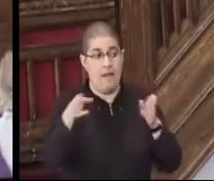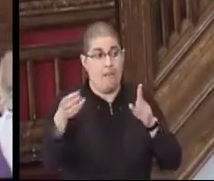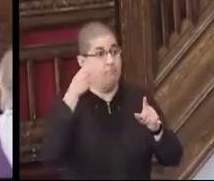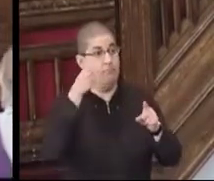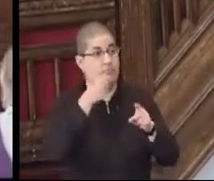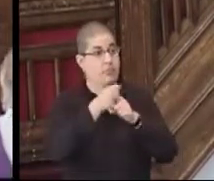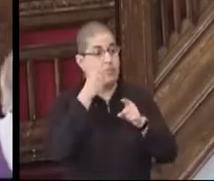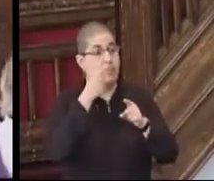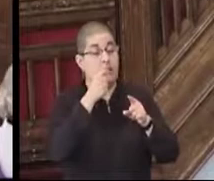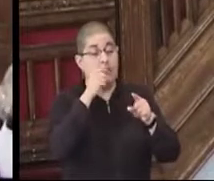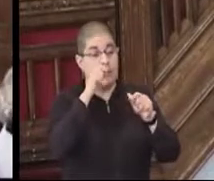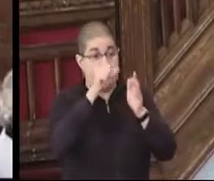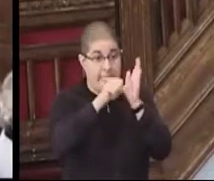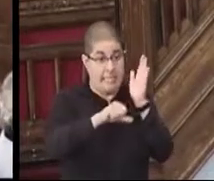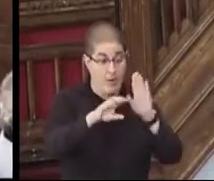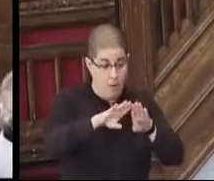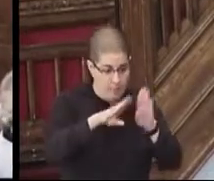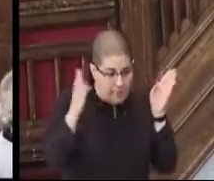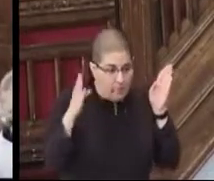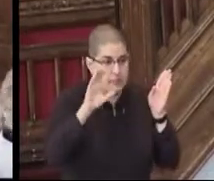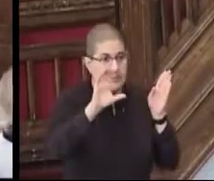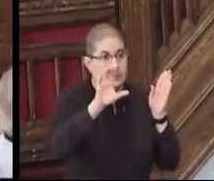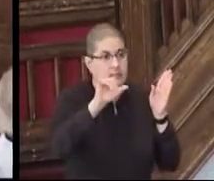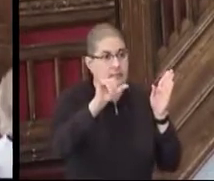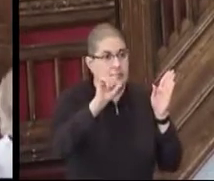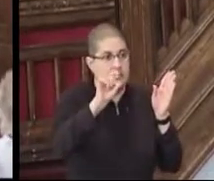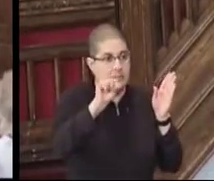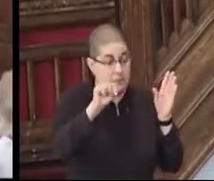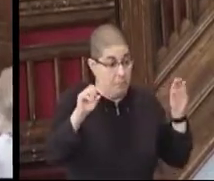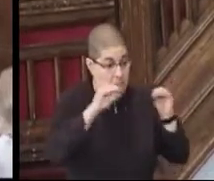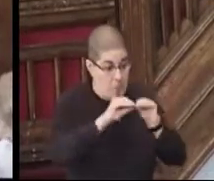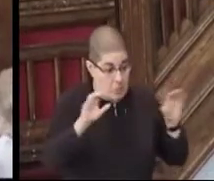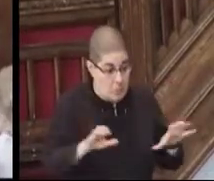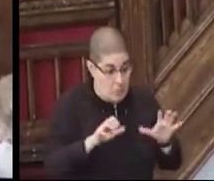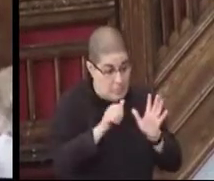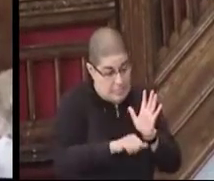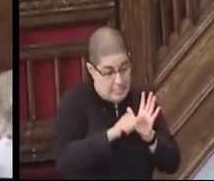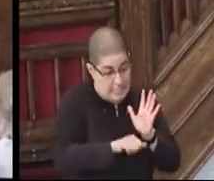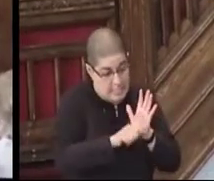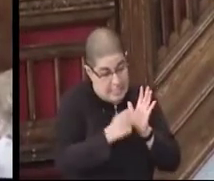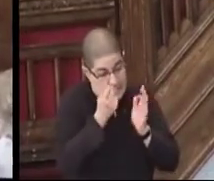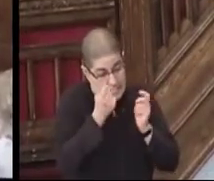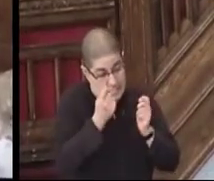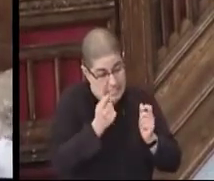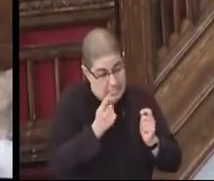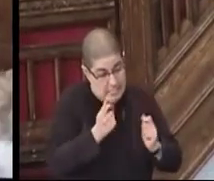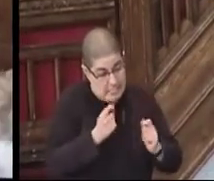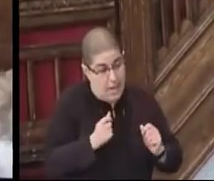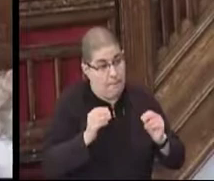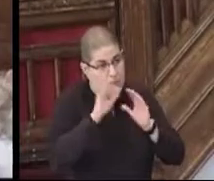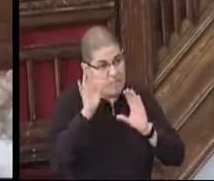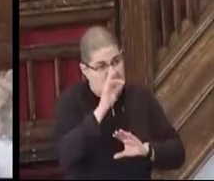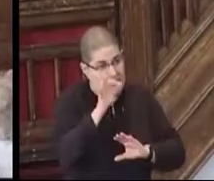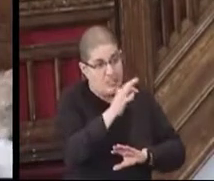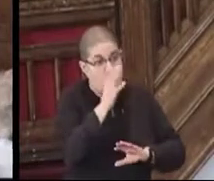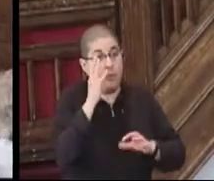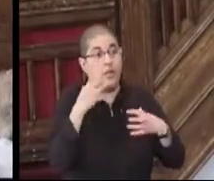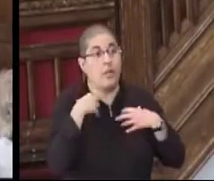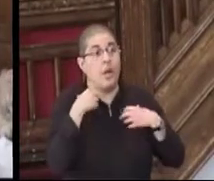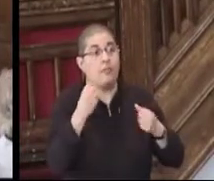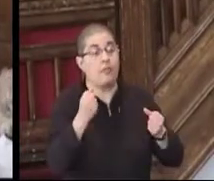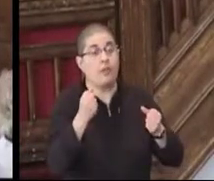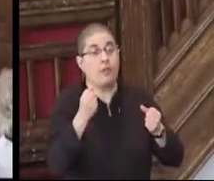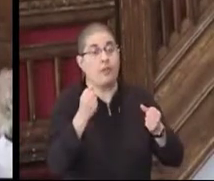some cysts in my knee that took a little bit more work and stitches, etc. So the recovery is a little longer than we thought, and so therefore I'm on a bit more